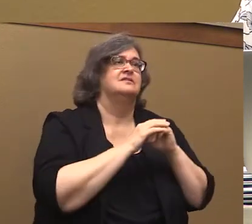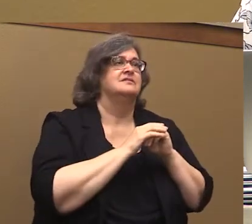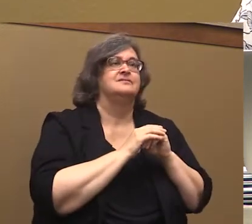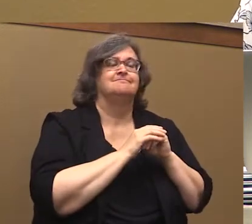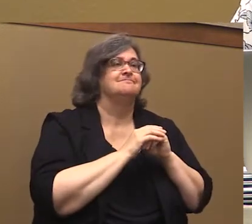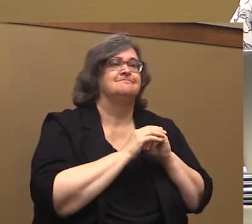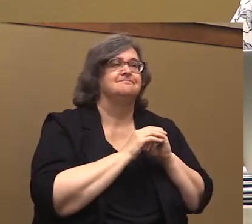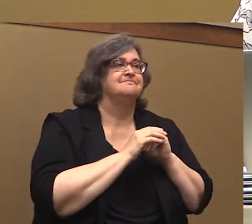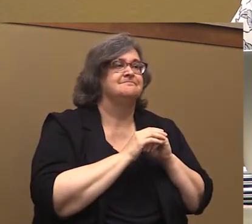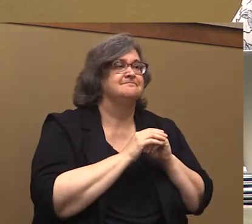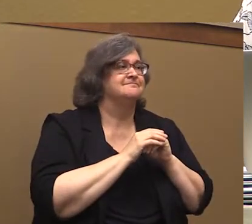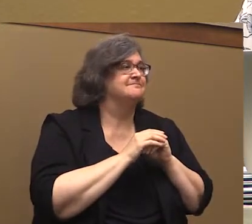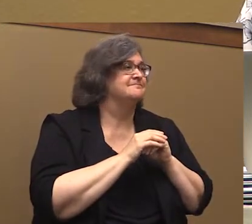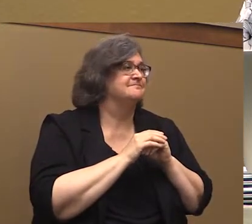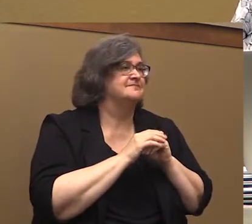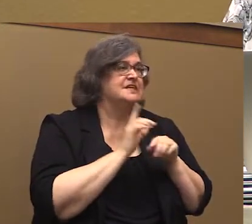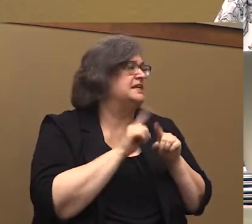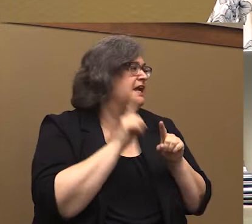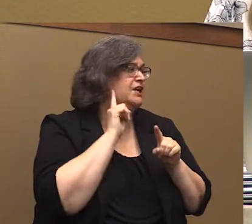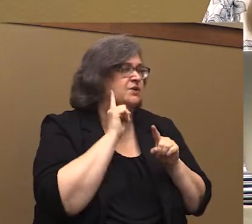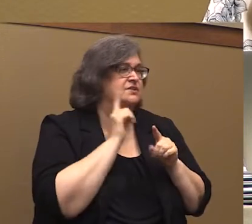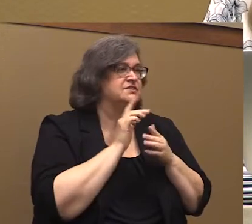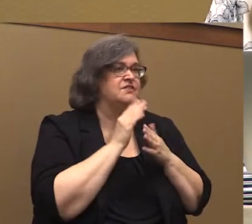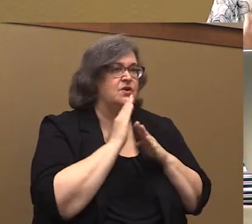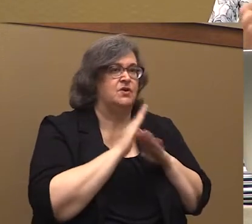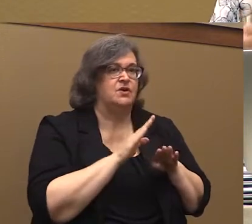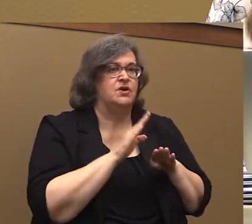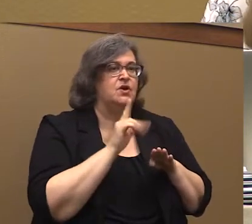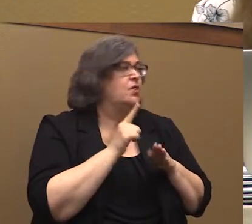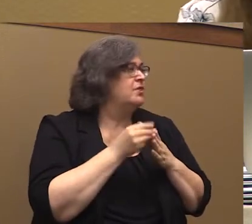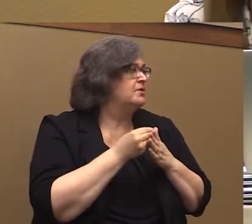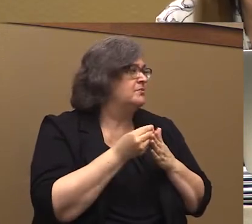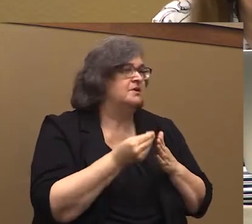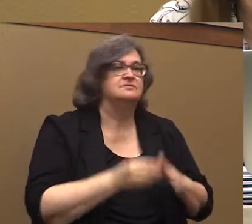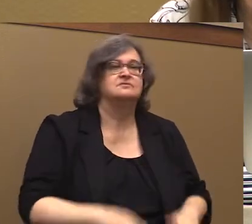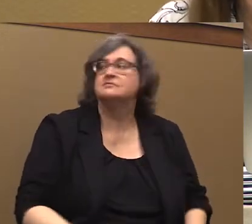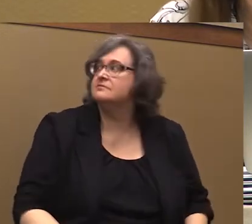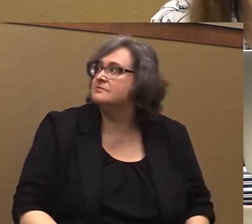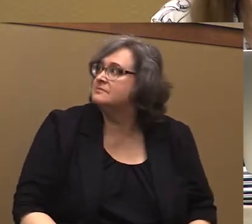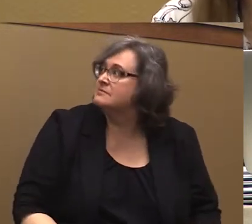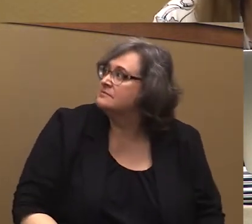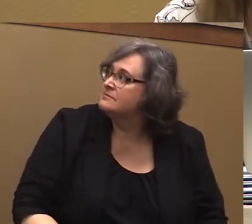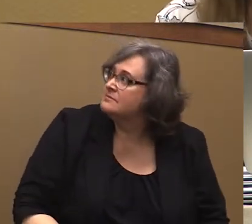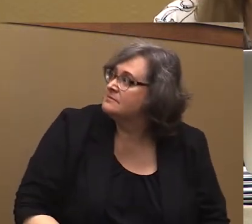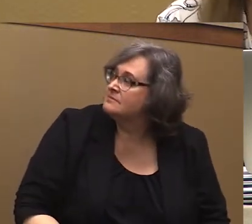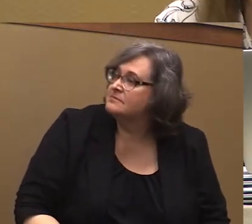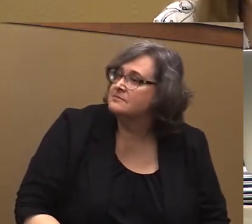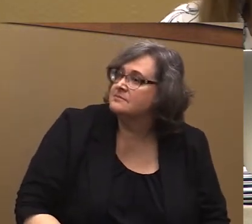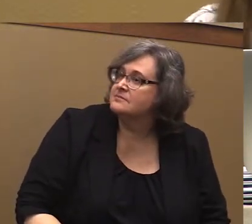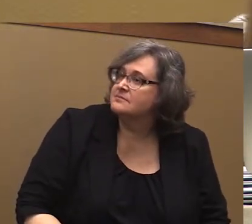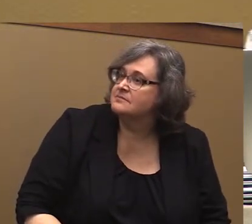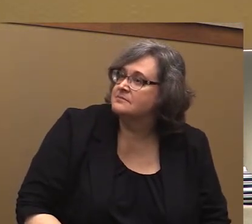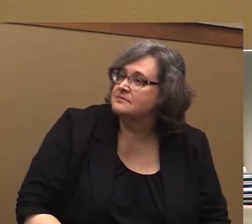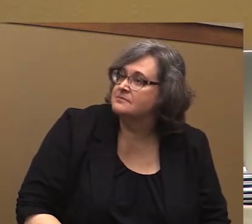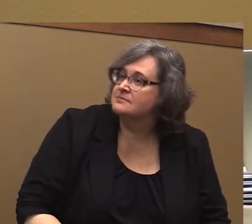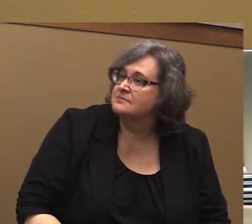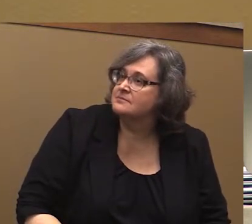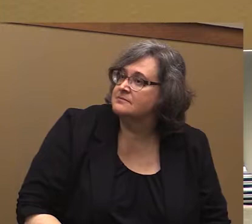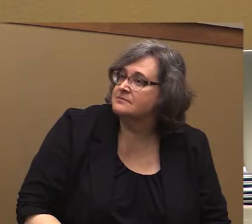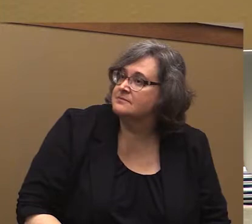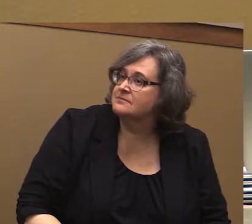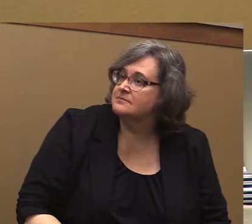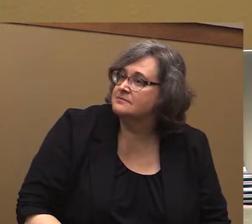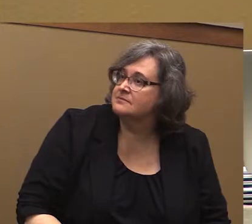And Mommy wasn't home. All right. So they thought that you put the cake away. This is, And they